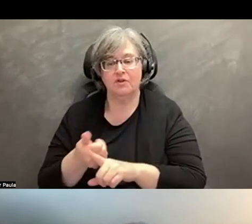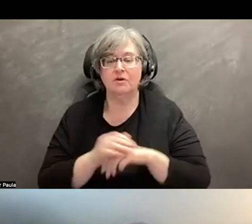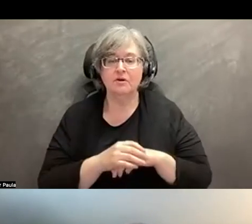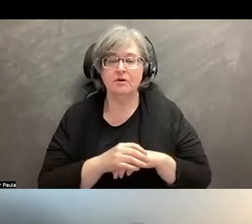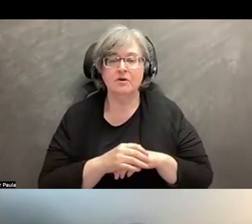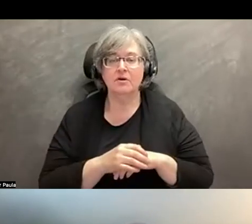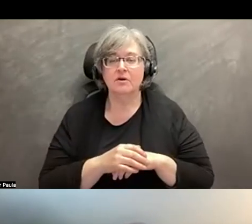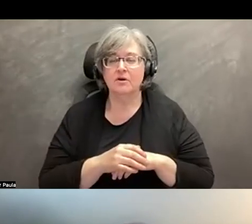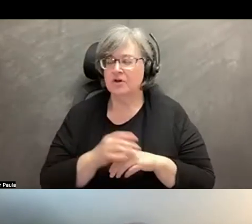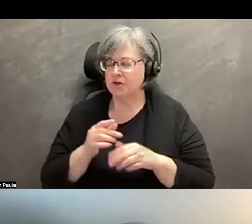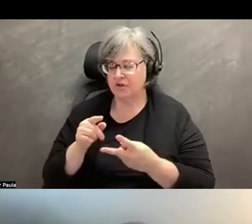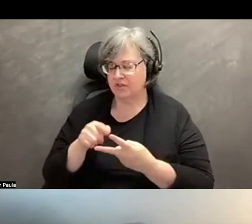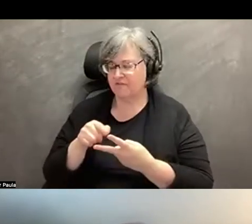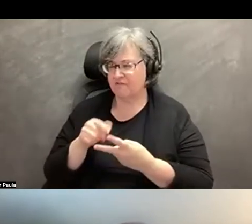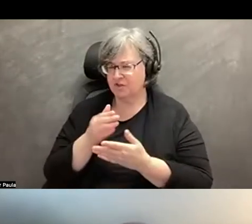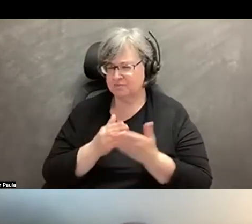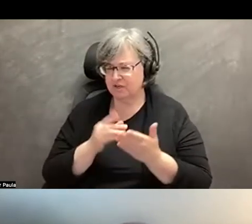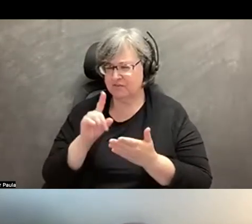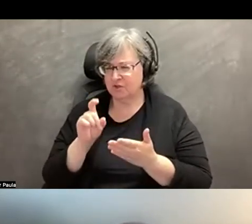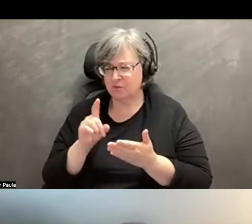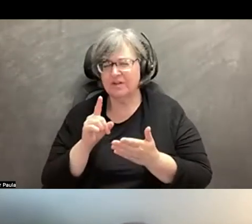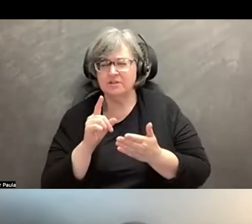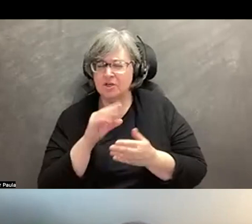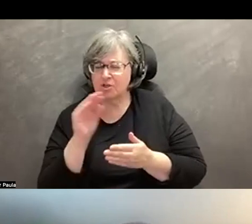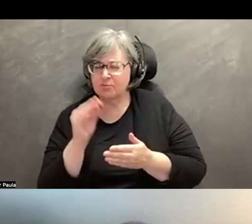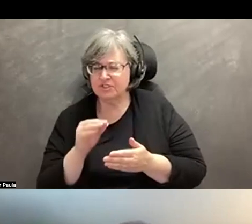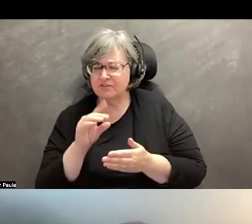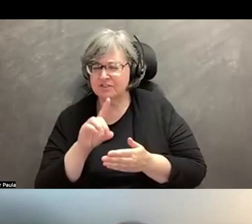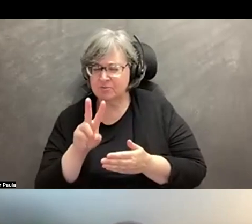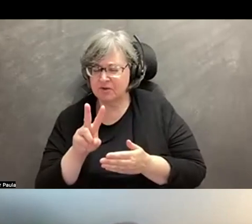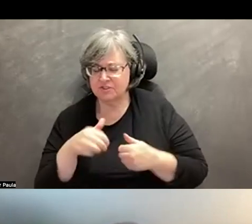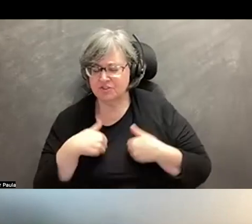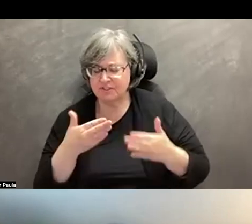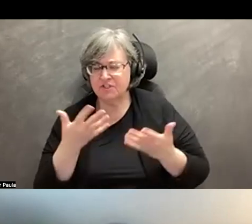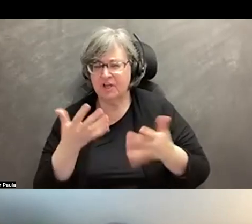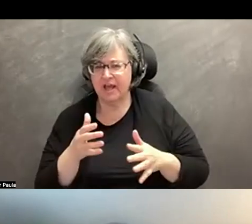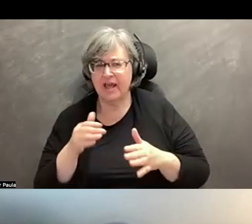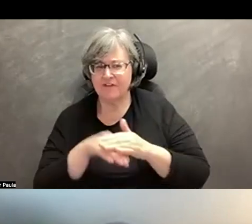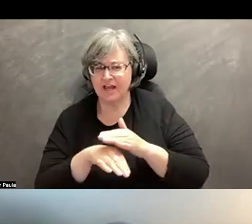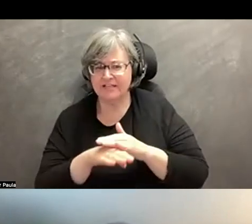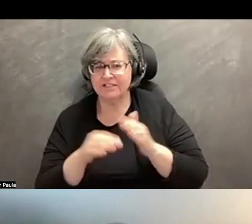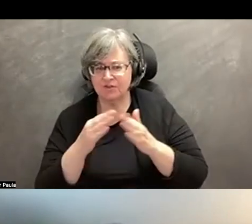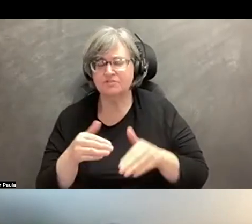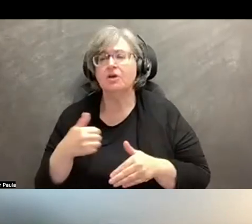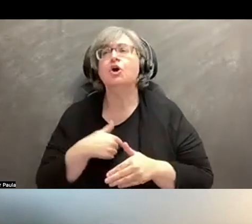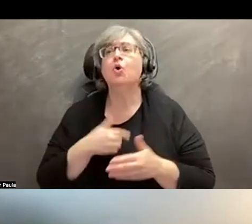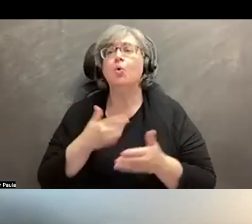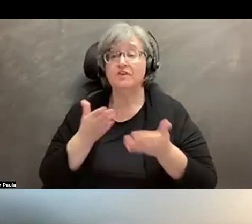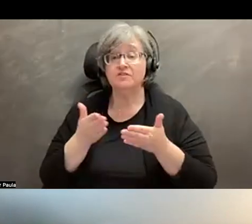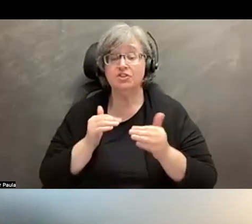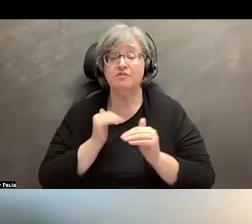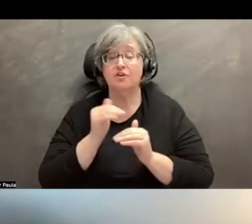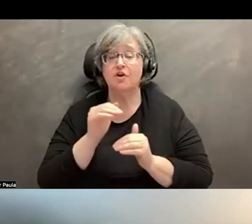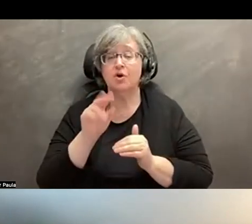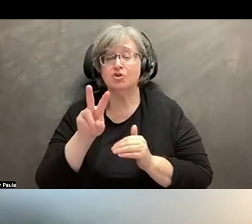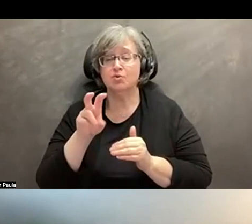the percentage of domestic violence survivors in the state who have accessed them. So we've served over a couple hundred families. When